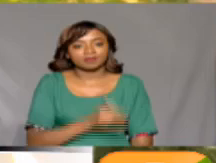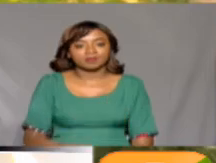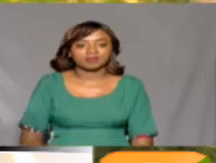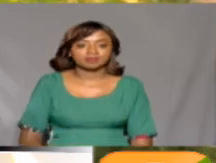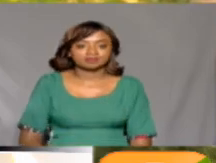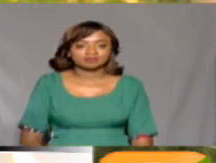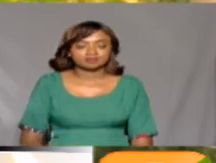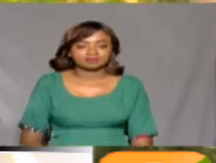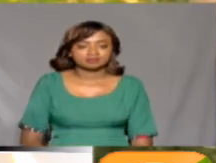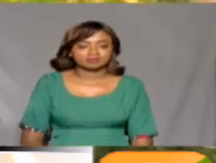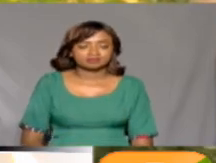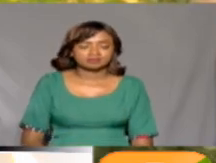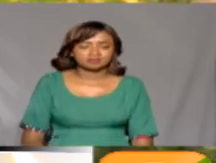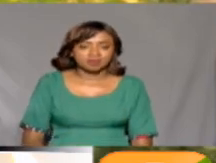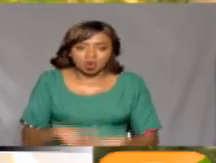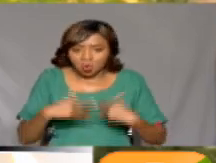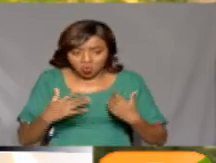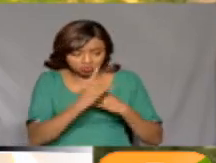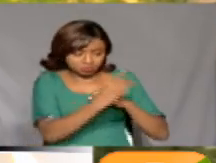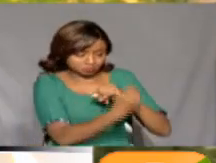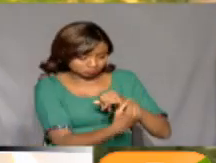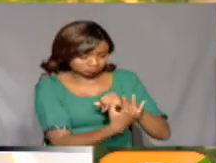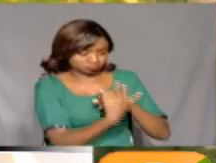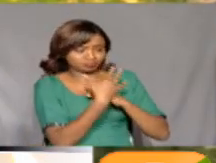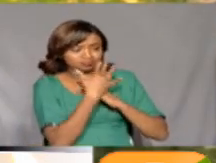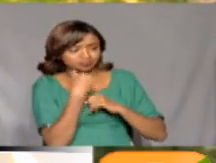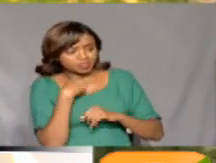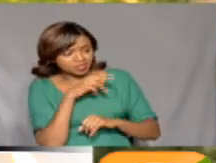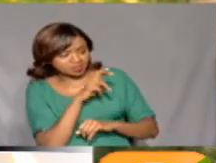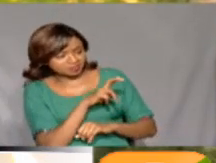Or he may have influenced us in some way.